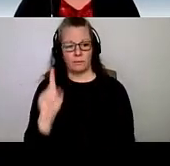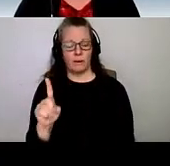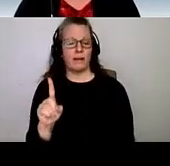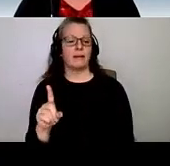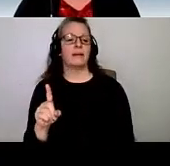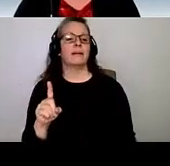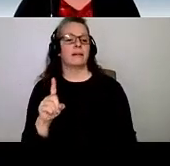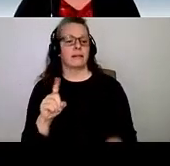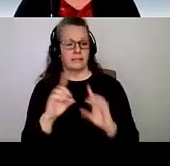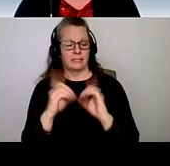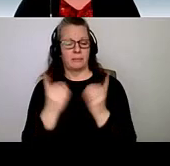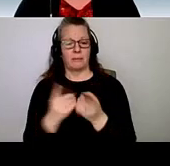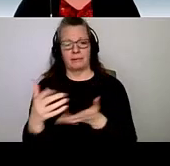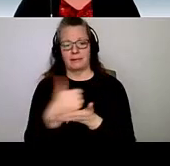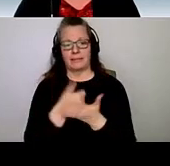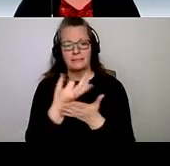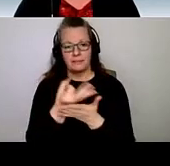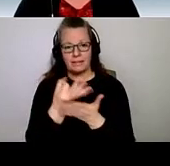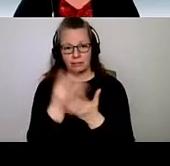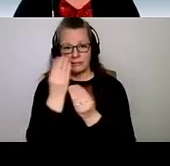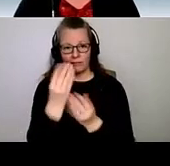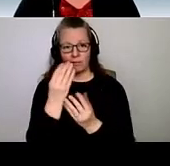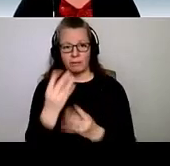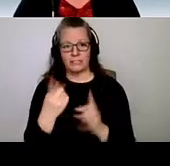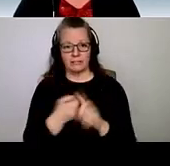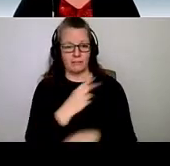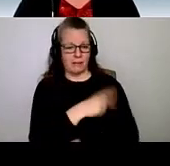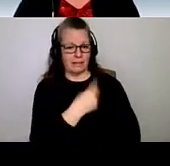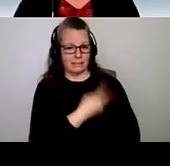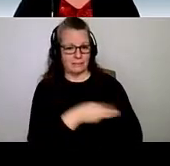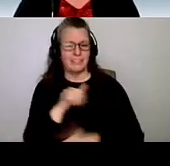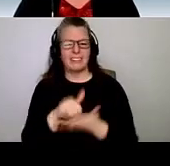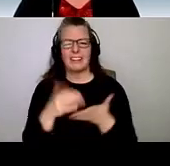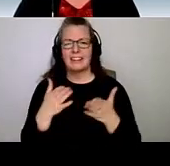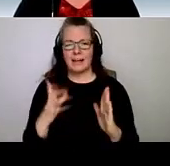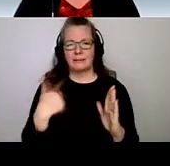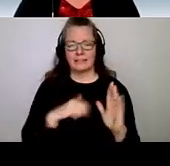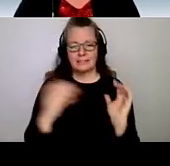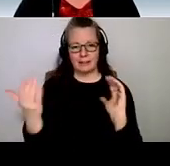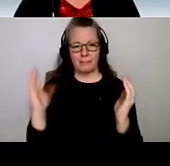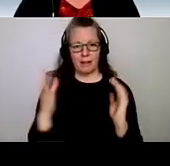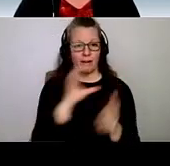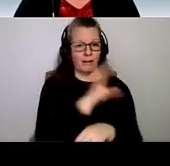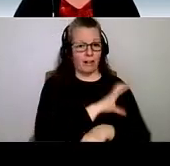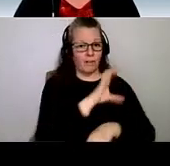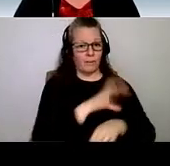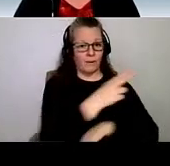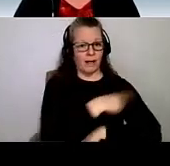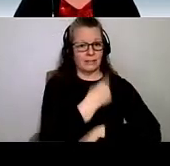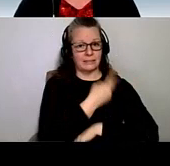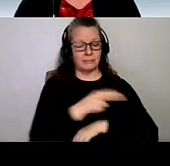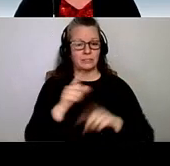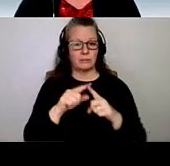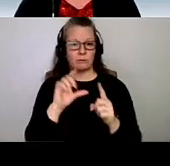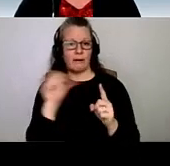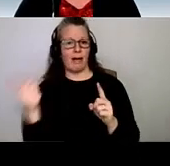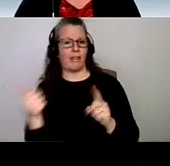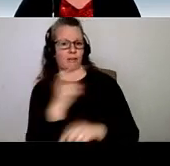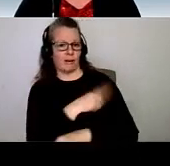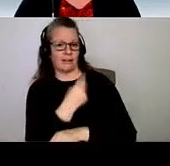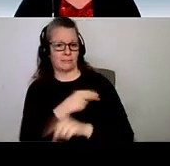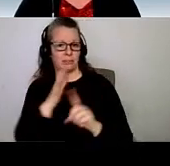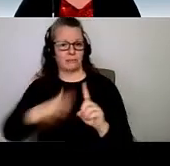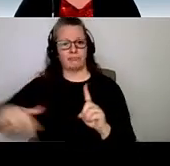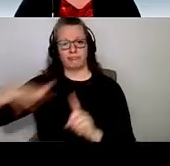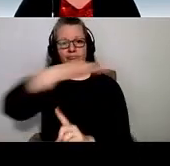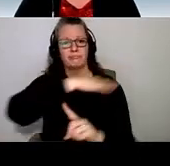financial information from hospitals, and this allows us to compare Colorado hospitals to other hospitals across the nation and allows us to understand